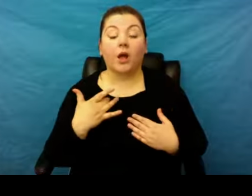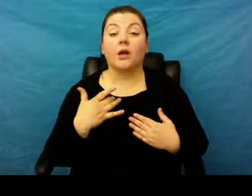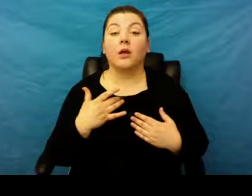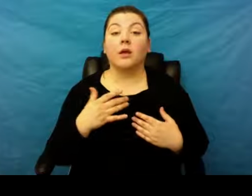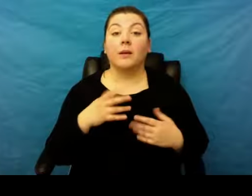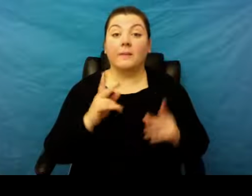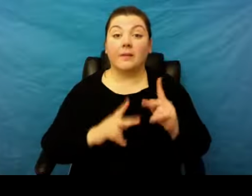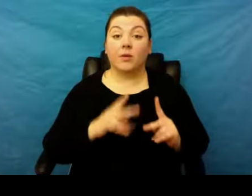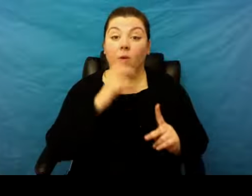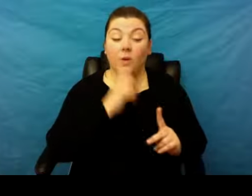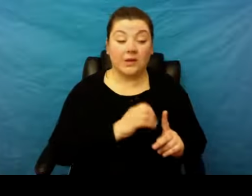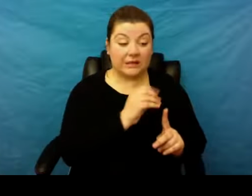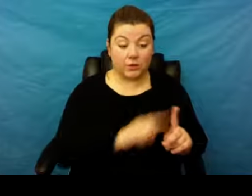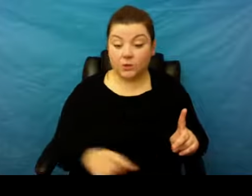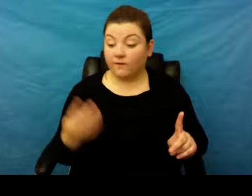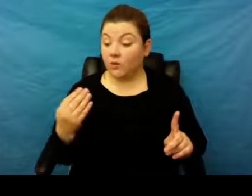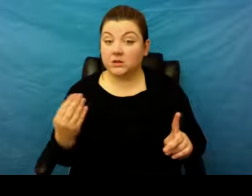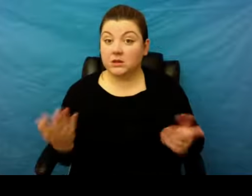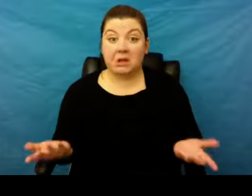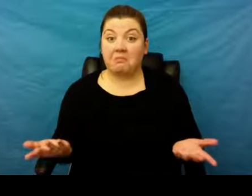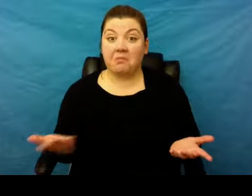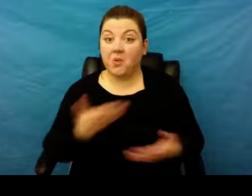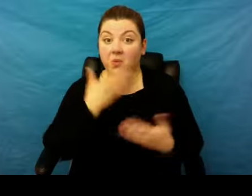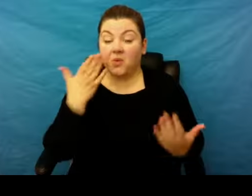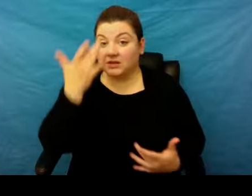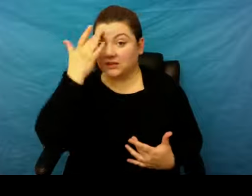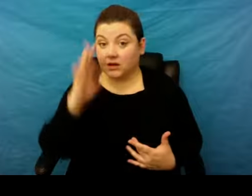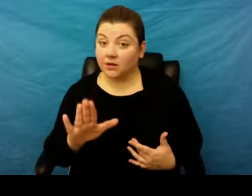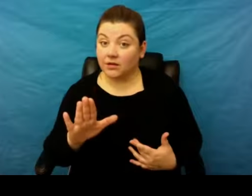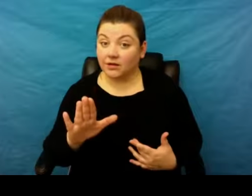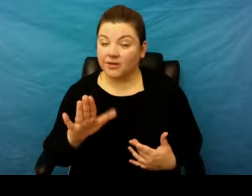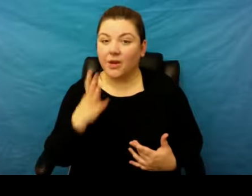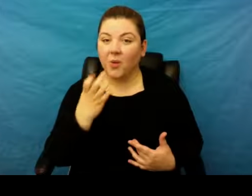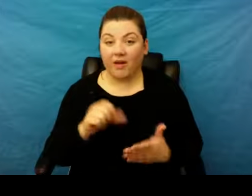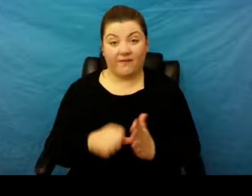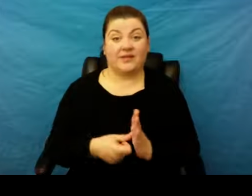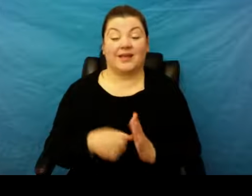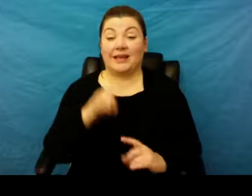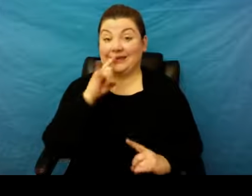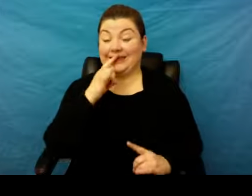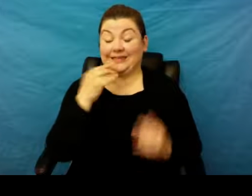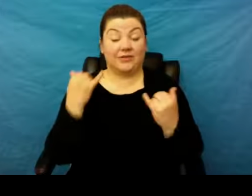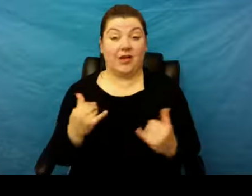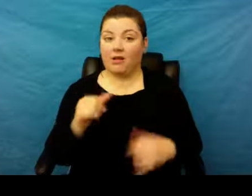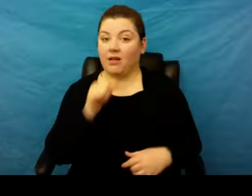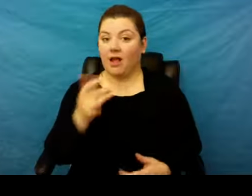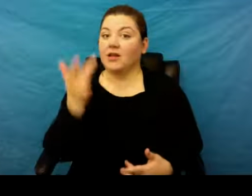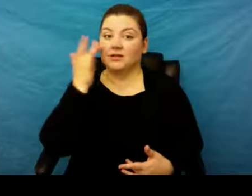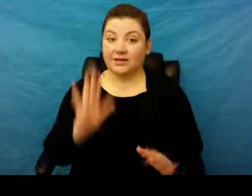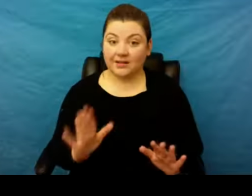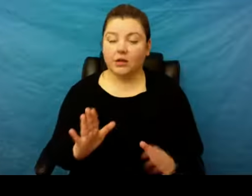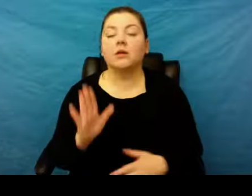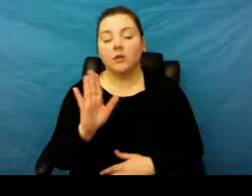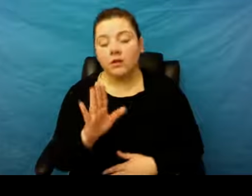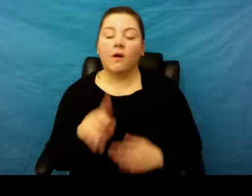to age 14. So I'll just state that again. Kids are not getting sick. Now, there are some